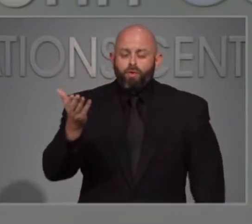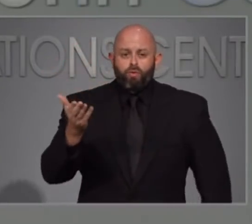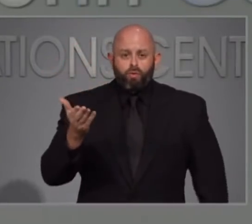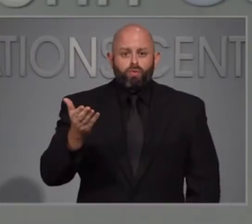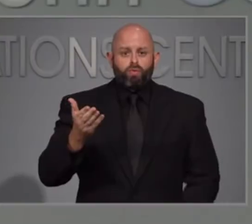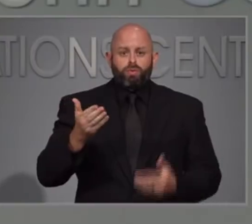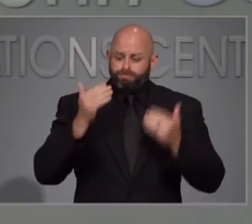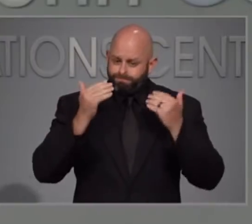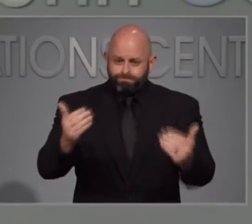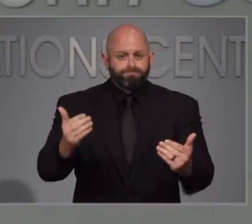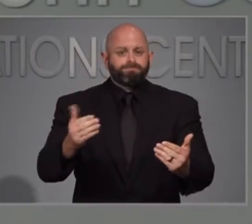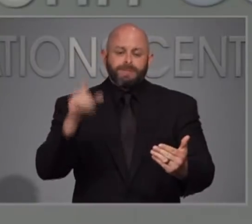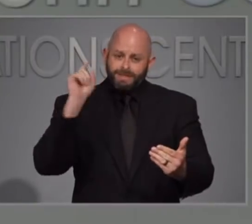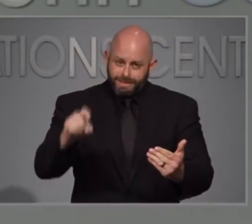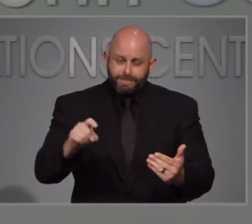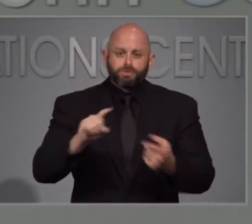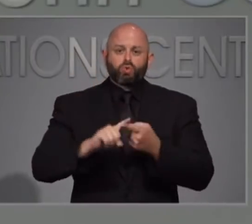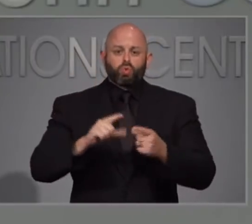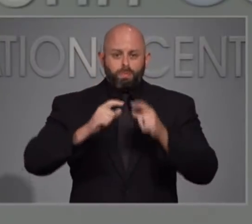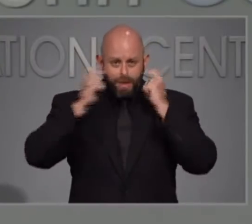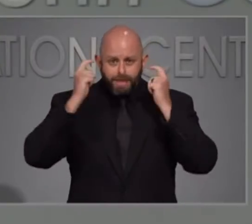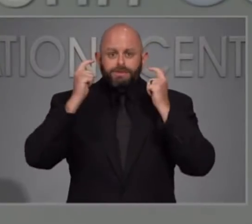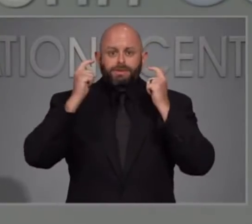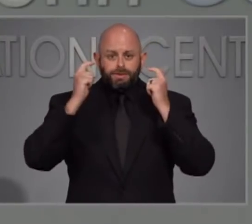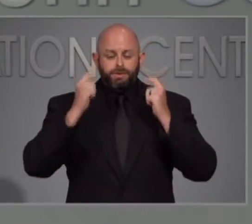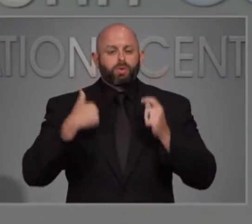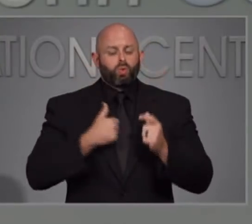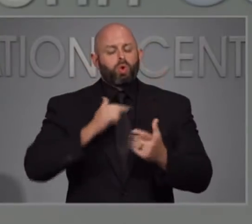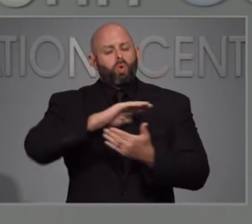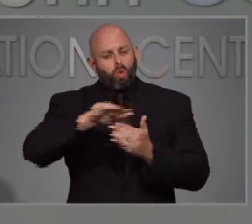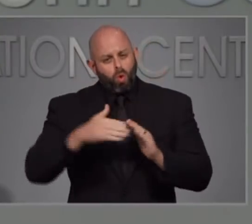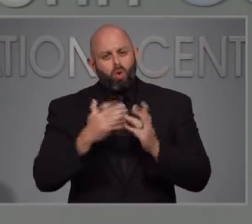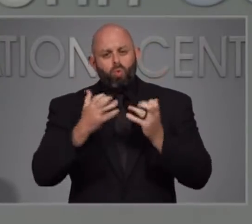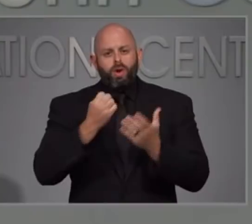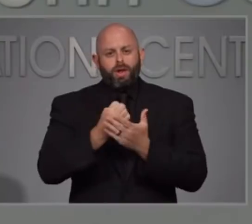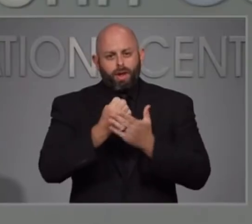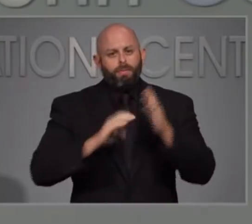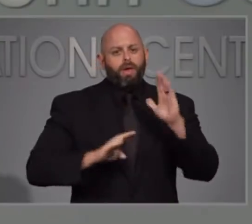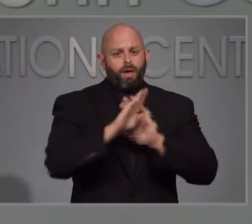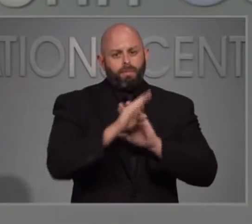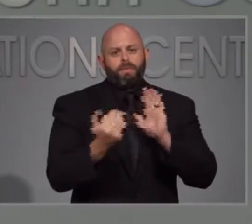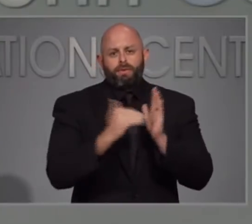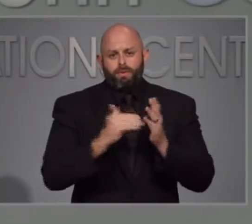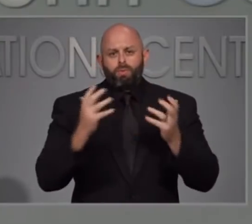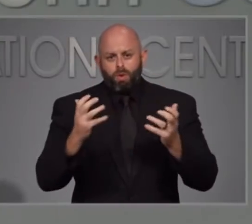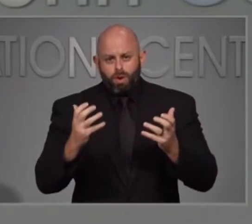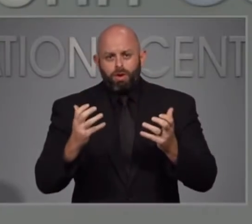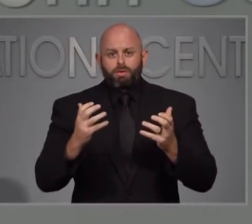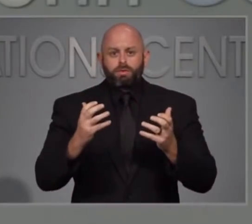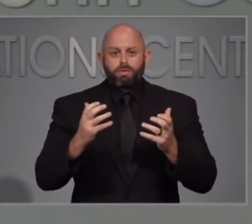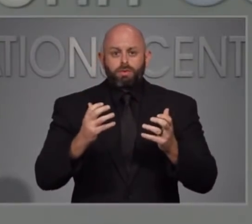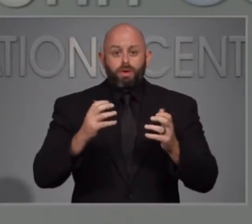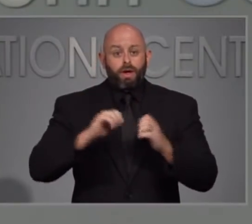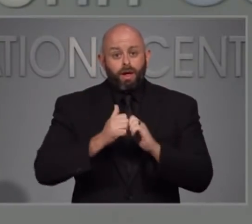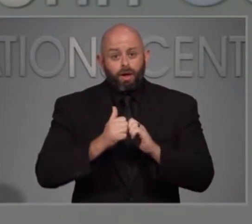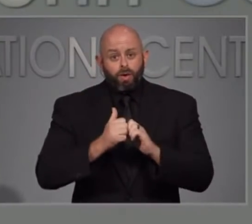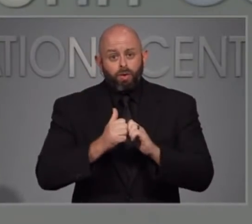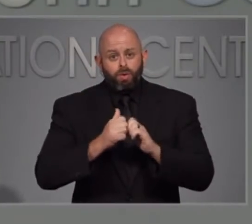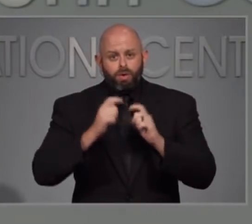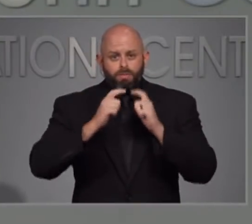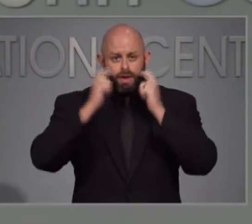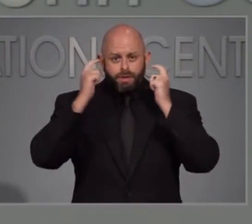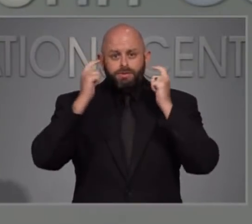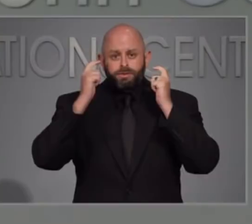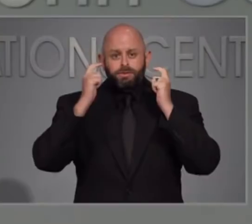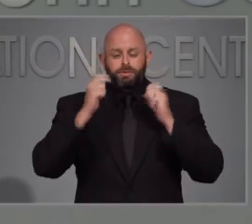economy forward, which is something that we all want to do. So I hope that today that we can all look at